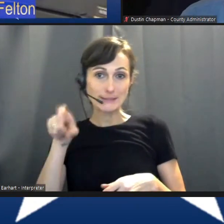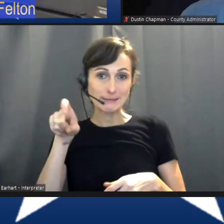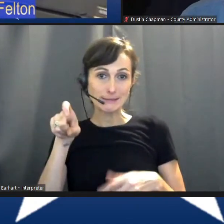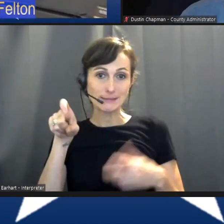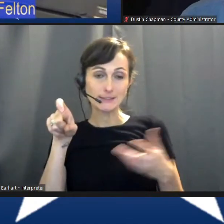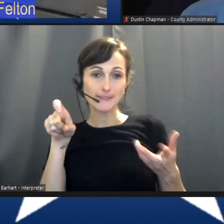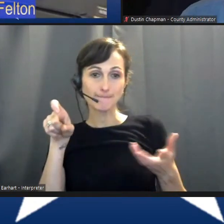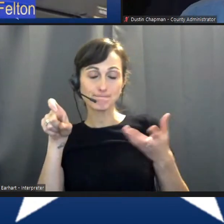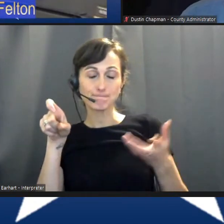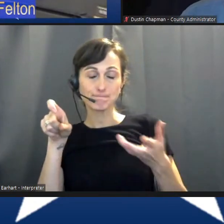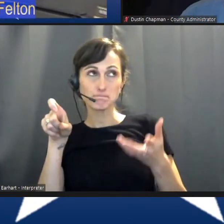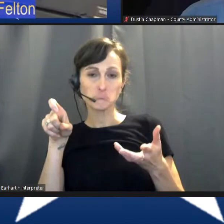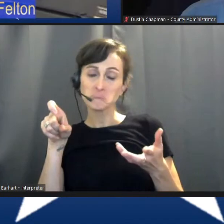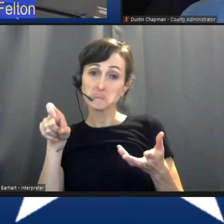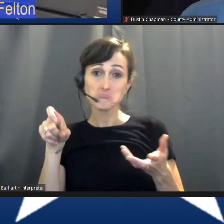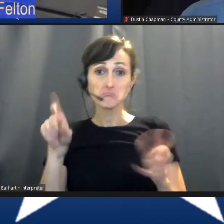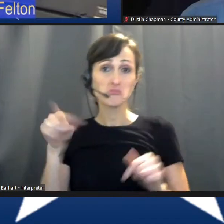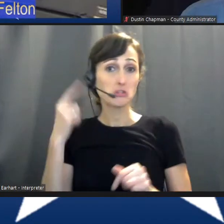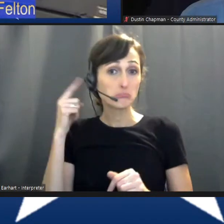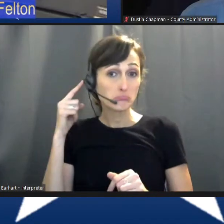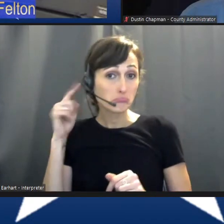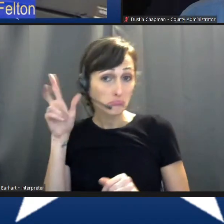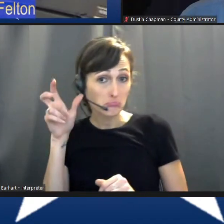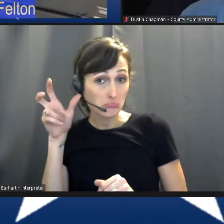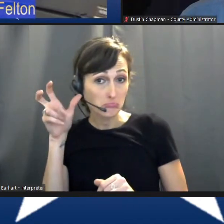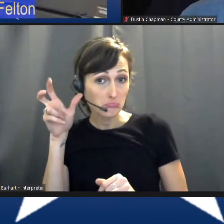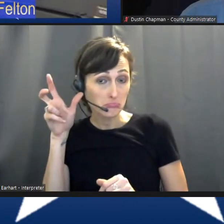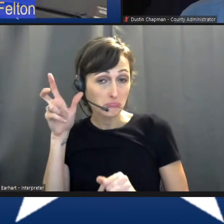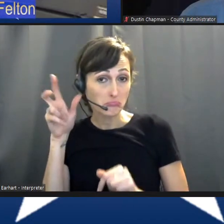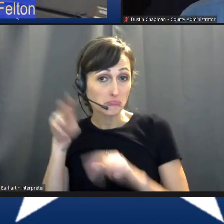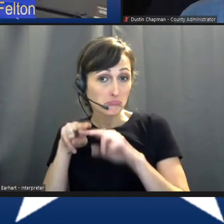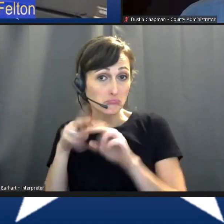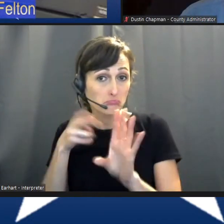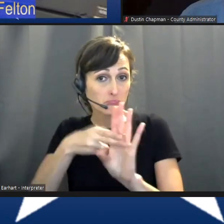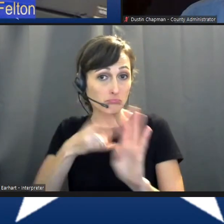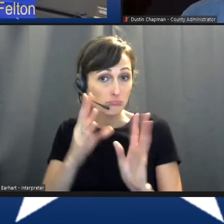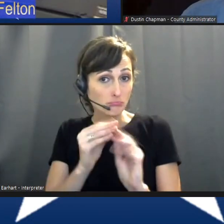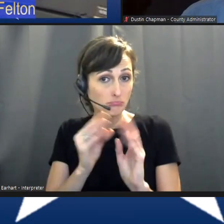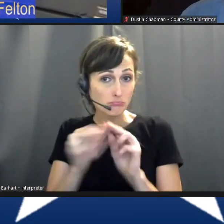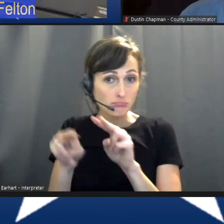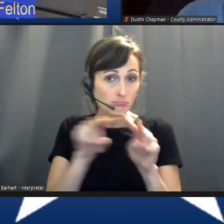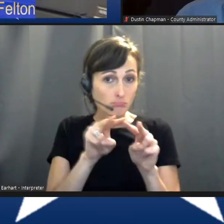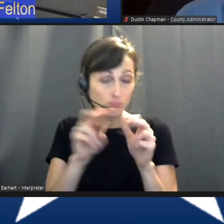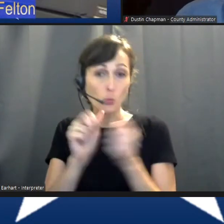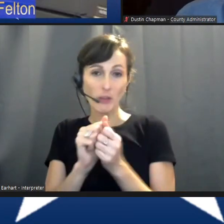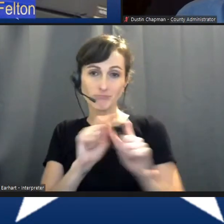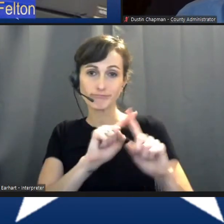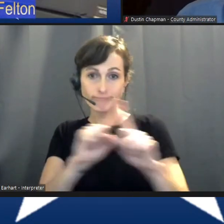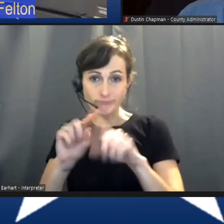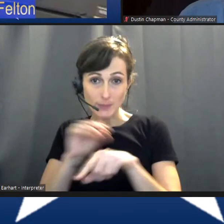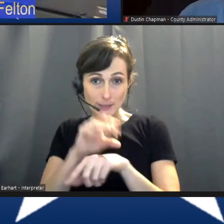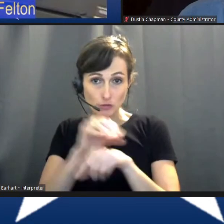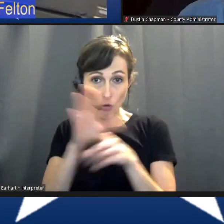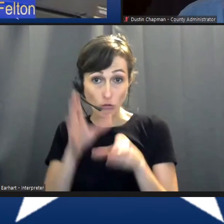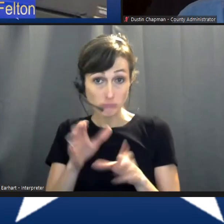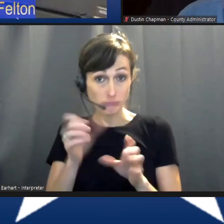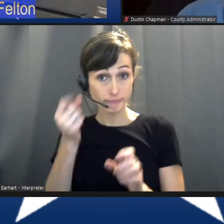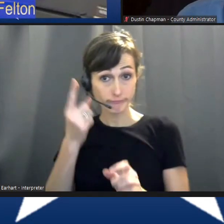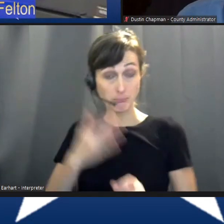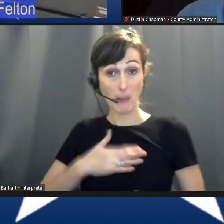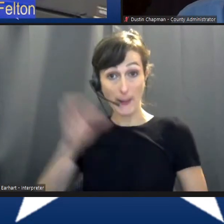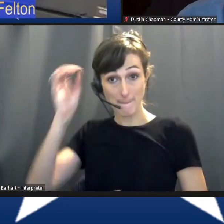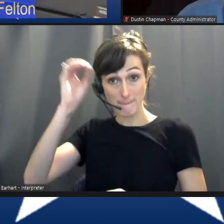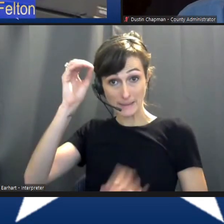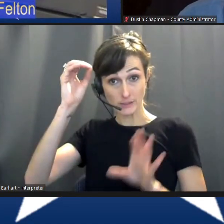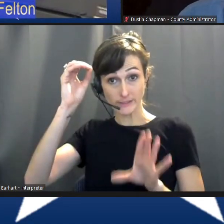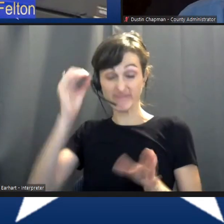I would, just listening and sitting in with these meetings with the consultants, that, in my opinion, Dustin and Mike know as much as they